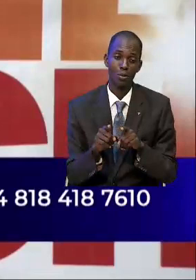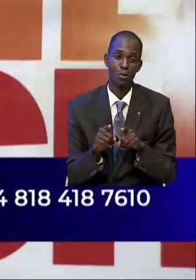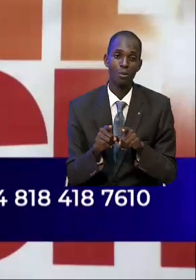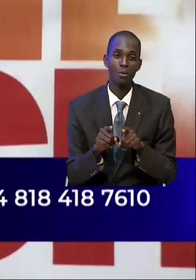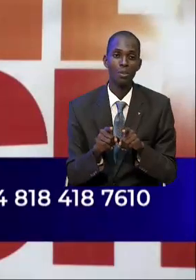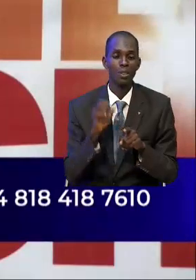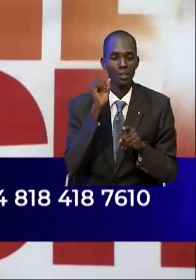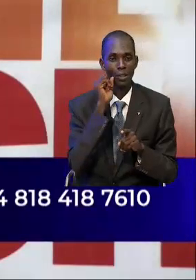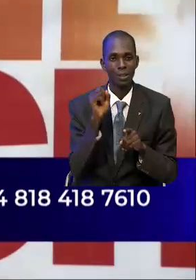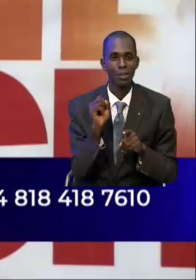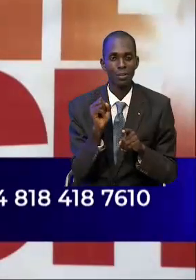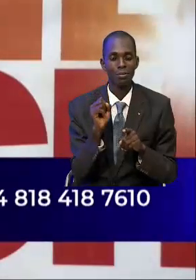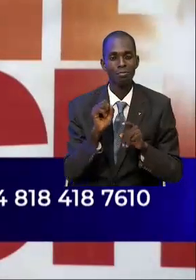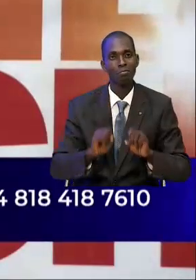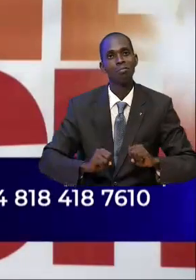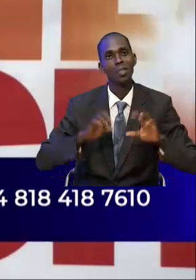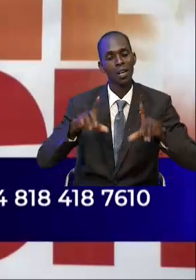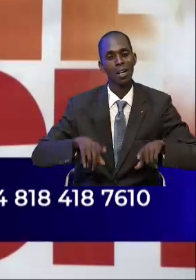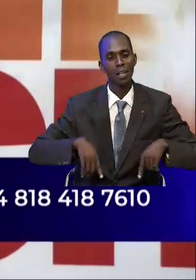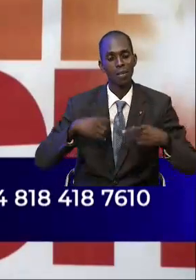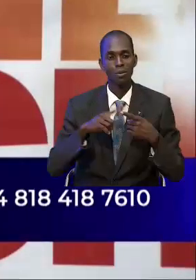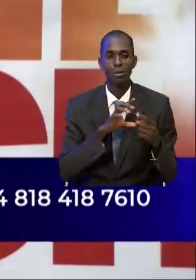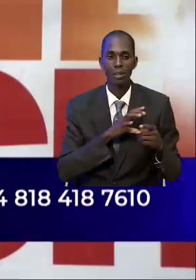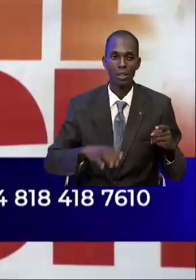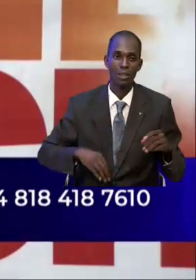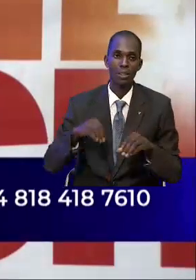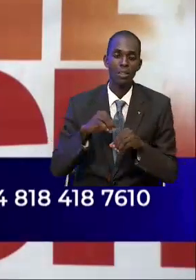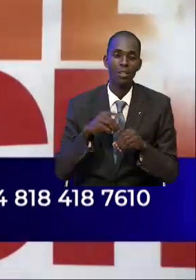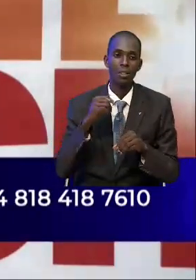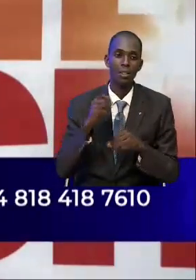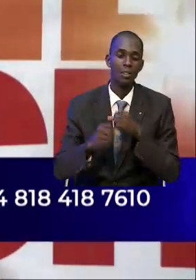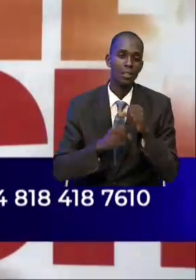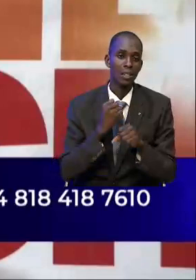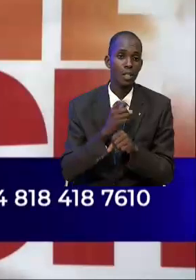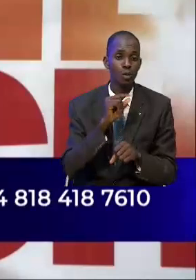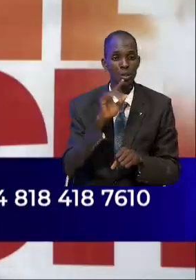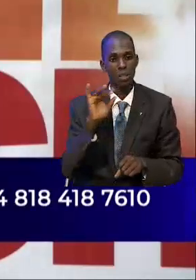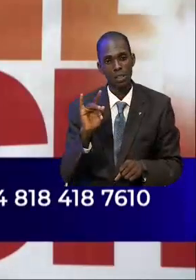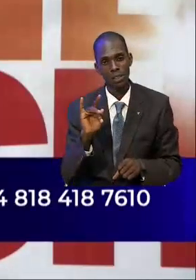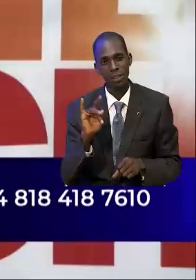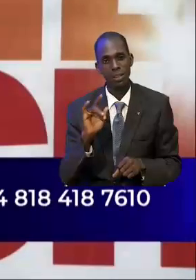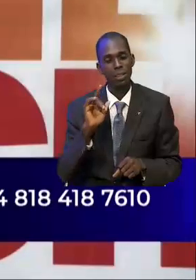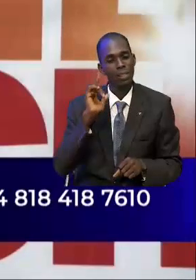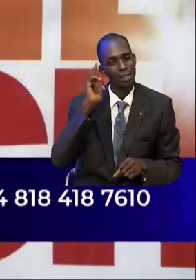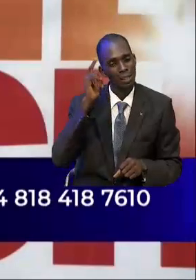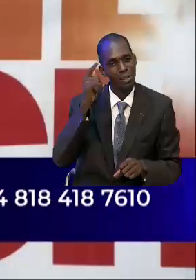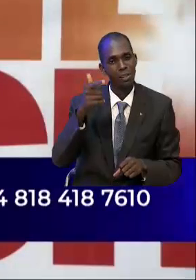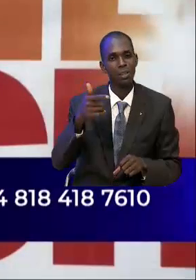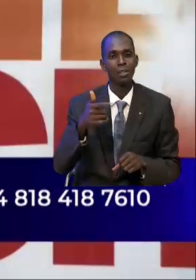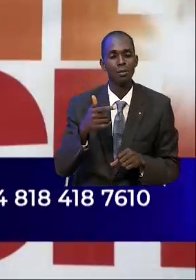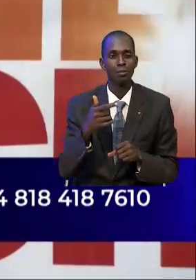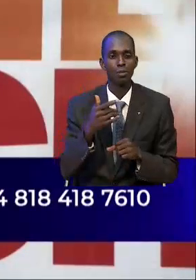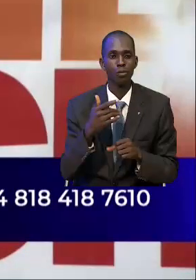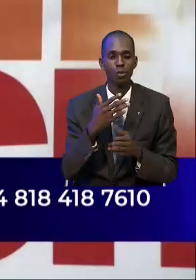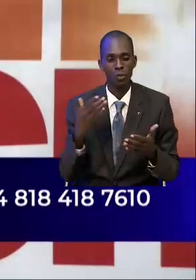screen. Praise the Lord. And as well, I gave my life to Jesus in the year 2018.